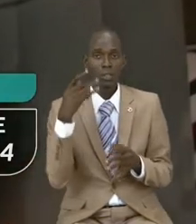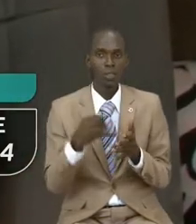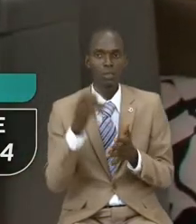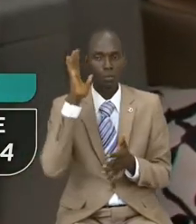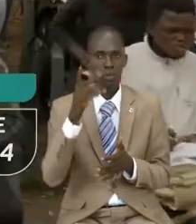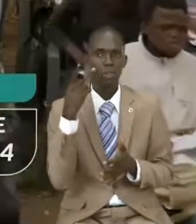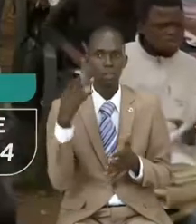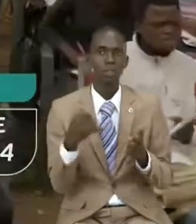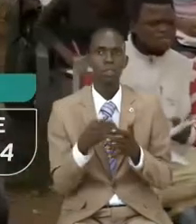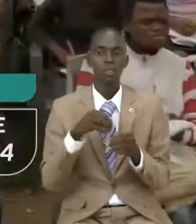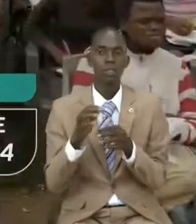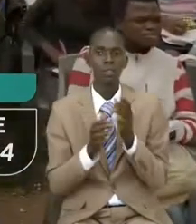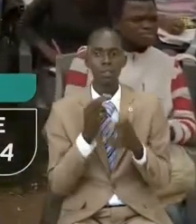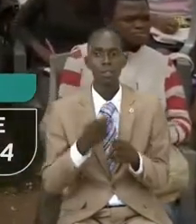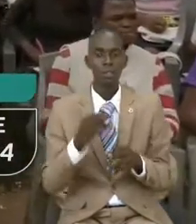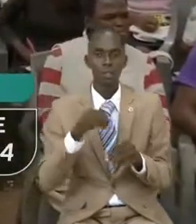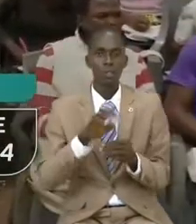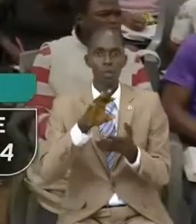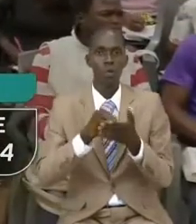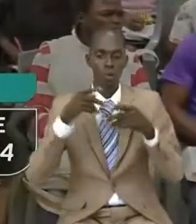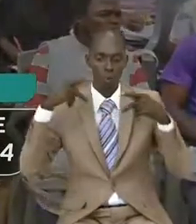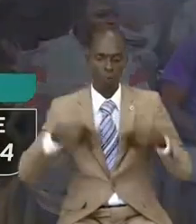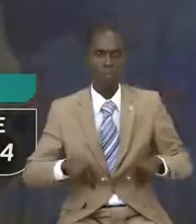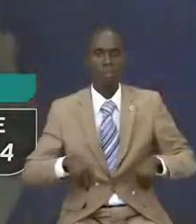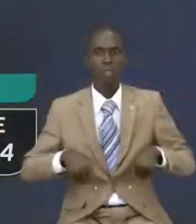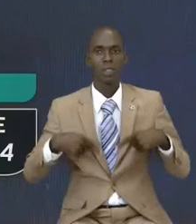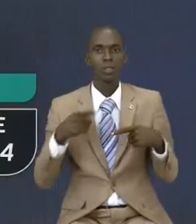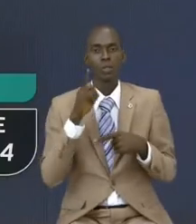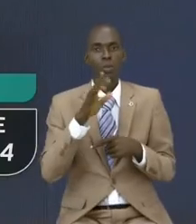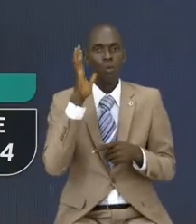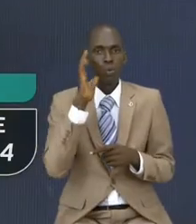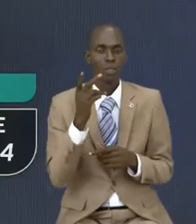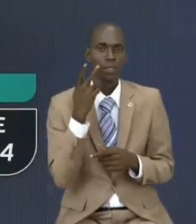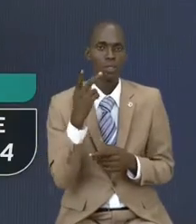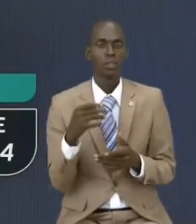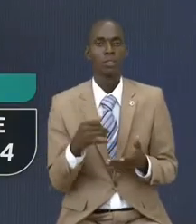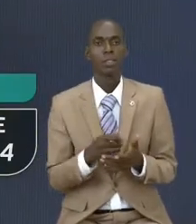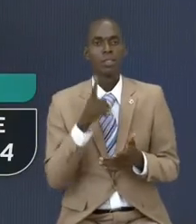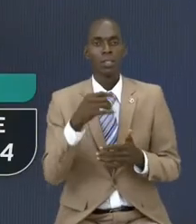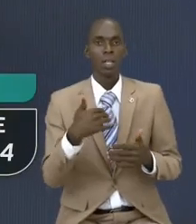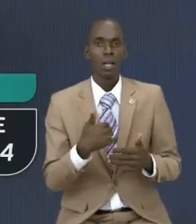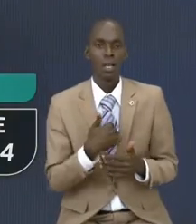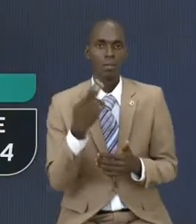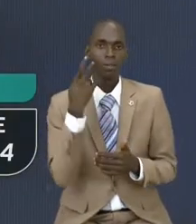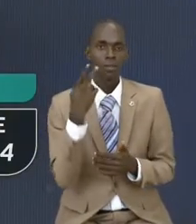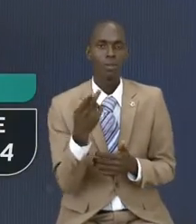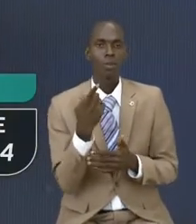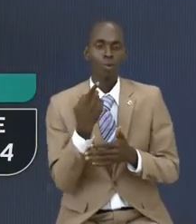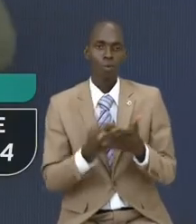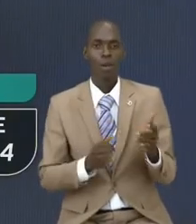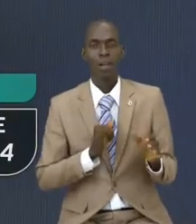it. In your own personal life, you will see it. Ye have seen what I